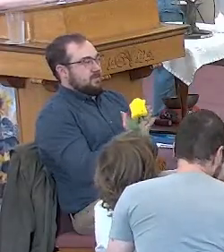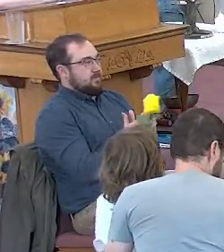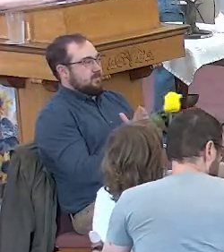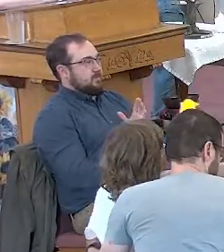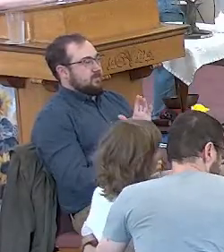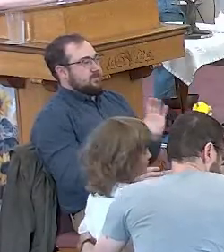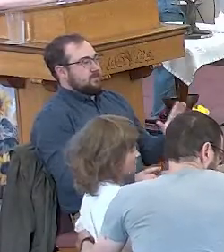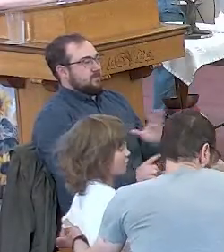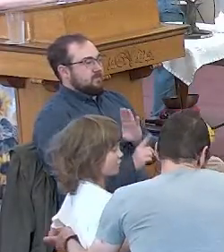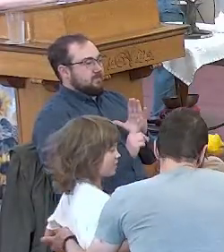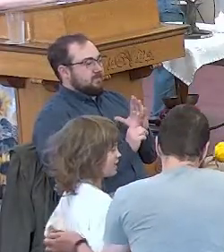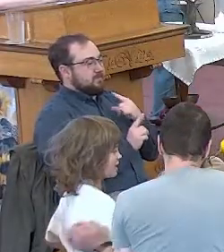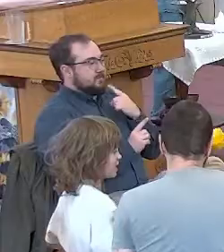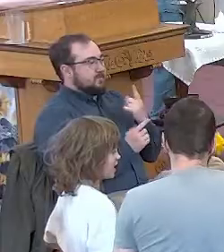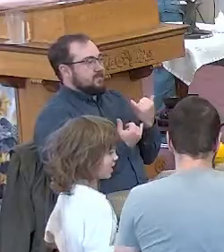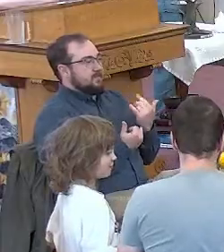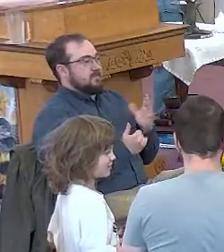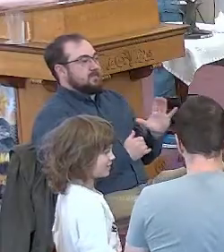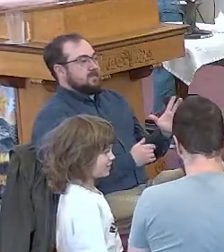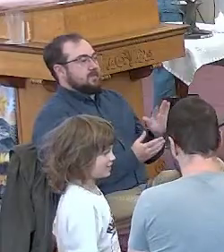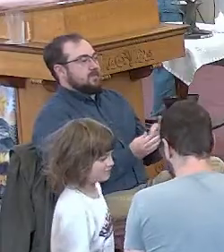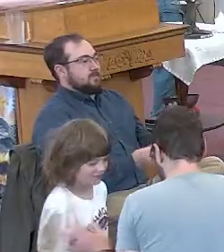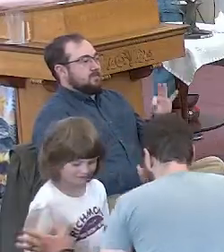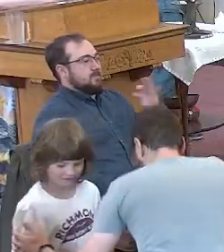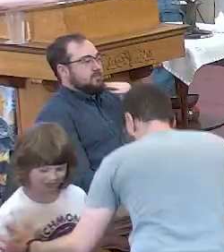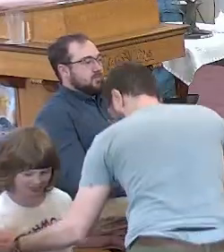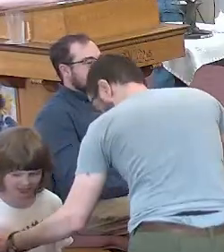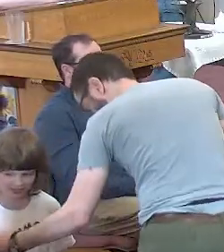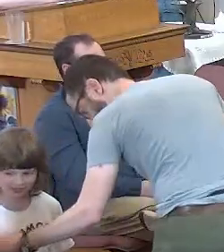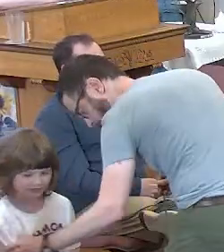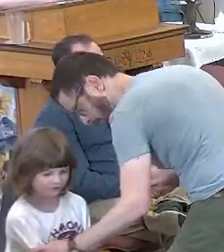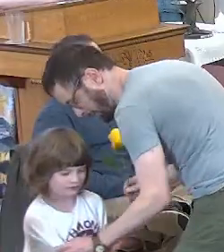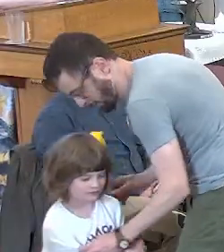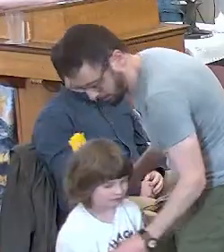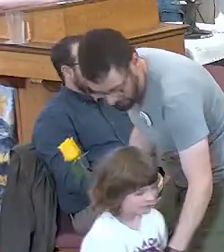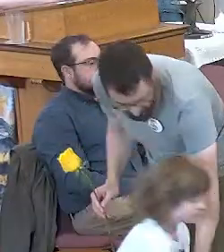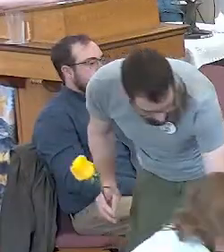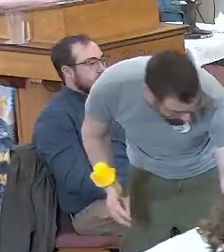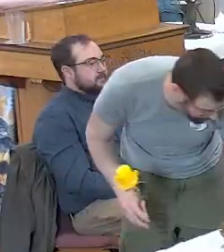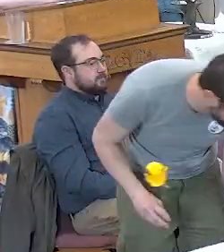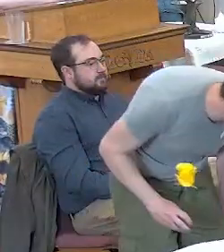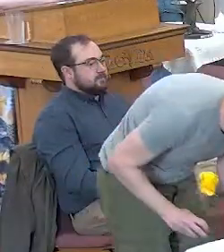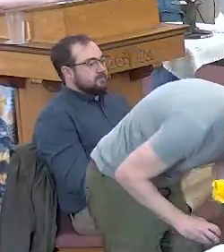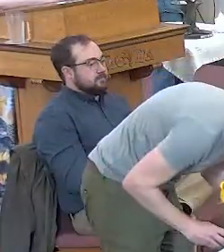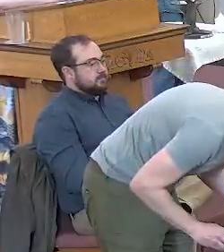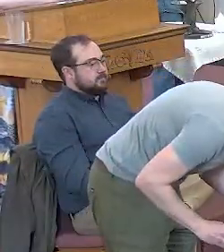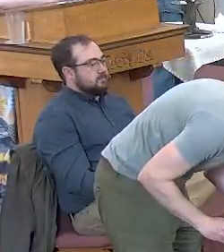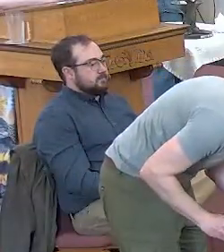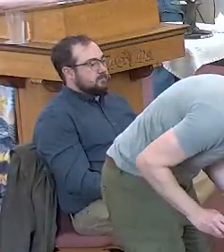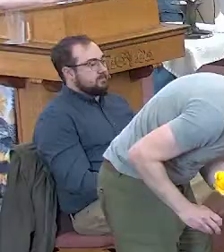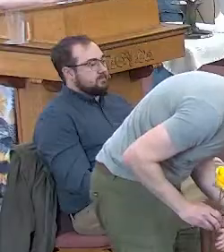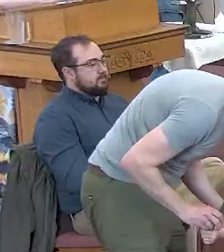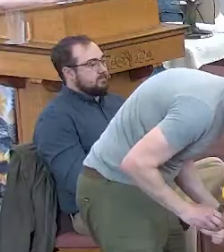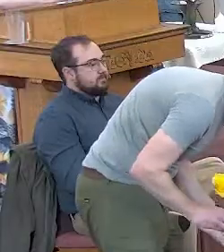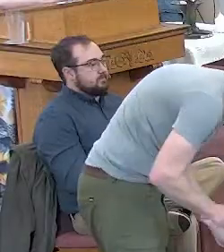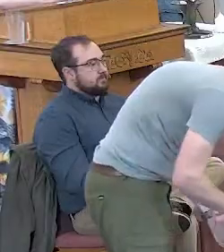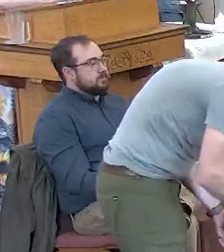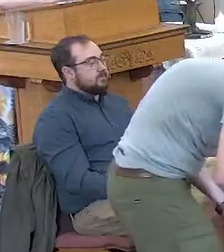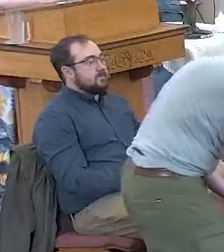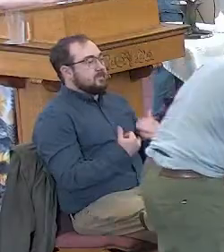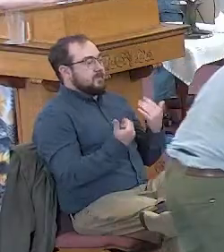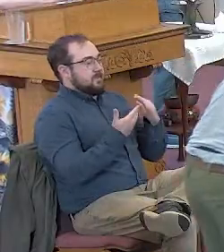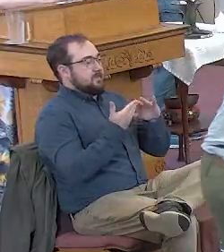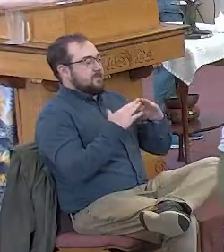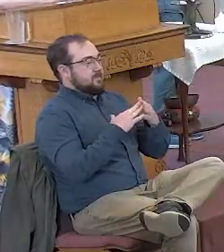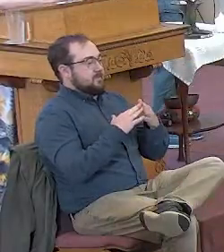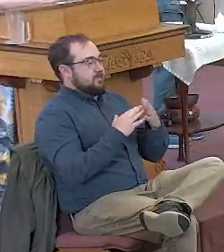that this is their spiritual home. Oh, nice, Jeff is here. That this